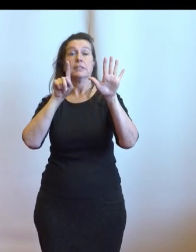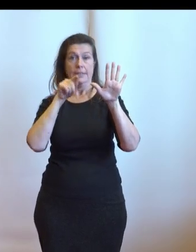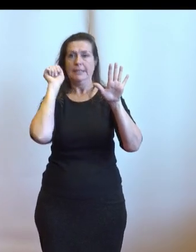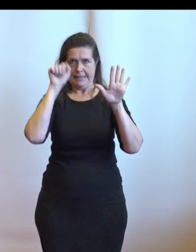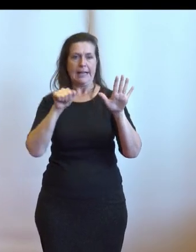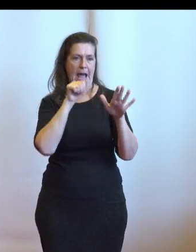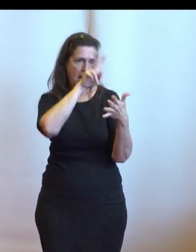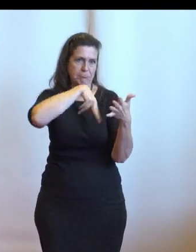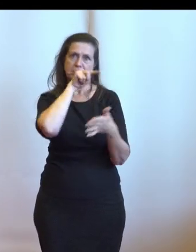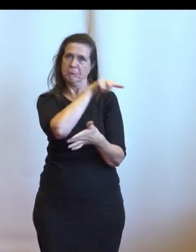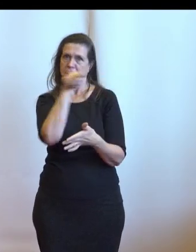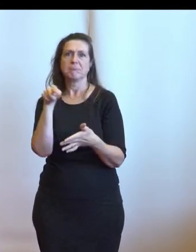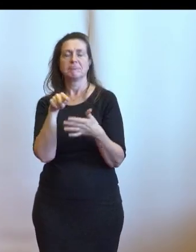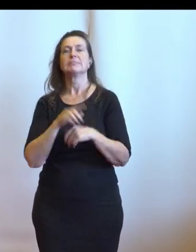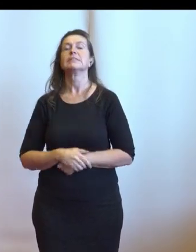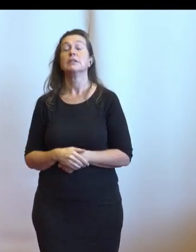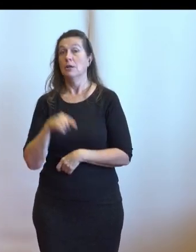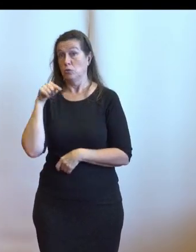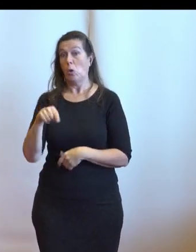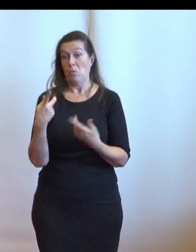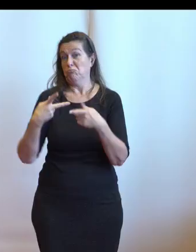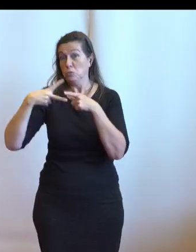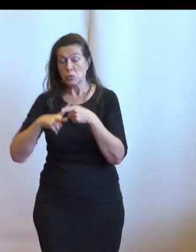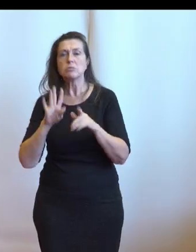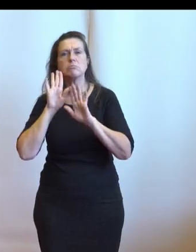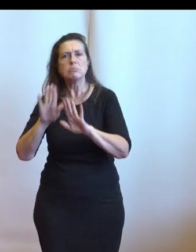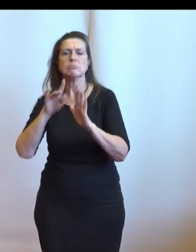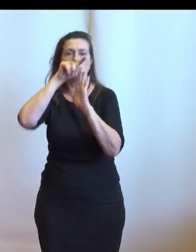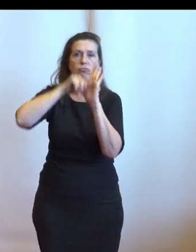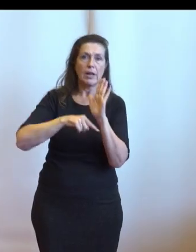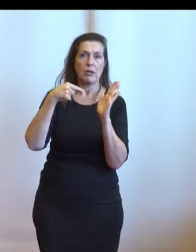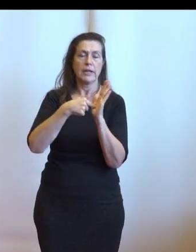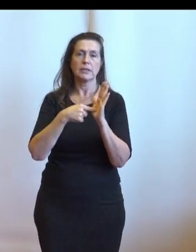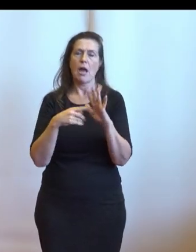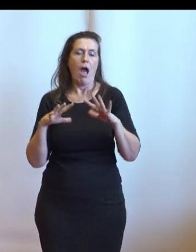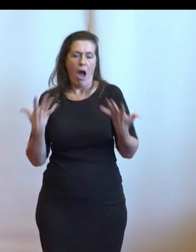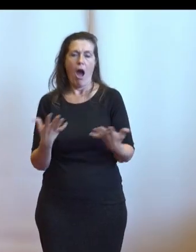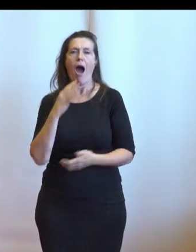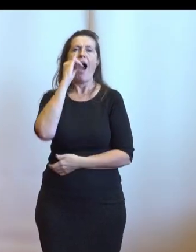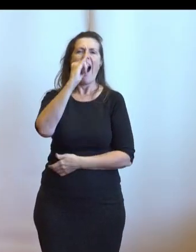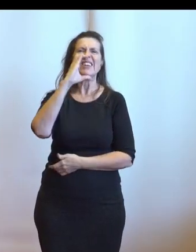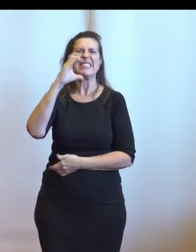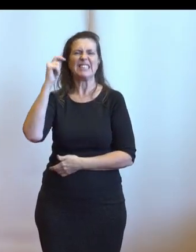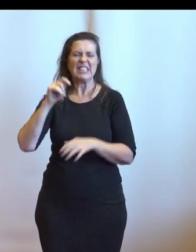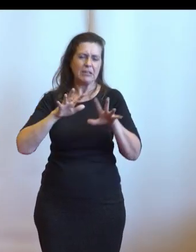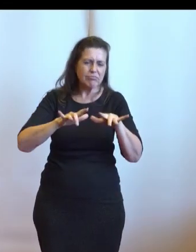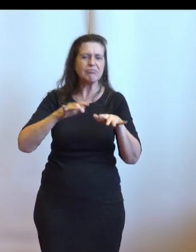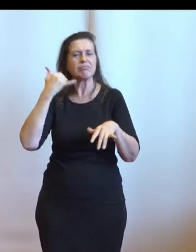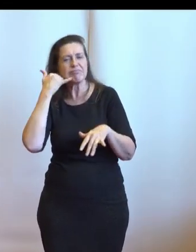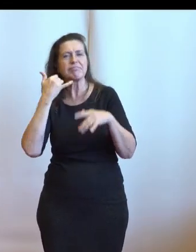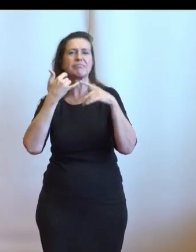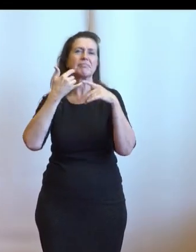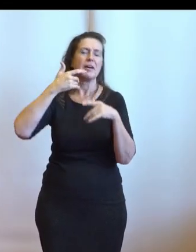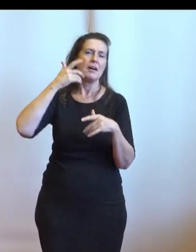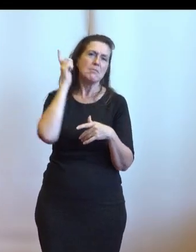a tool for national policymakers and regulatory to create their own ICT accessibility policy frameworks,